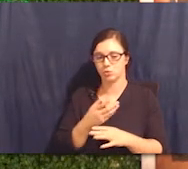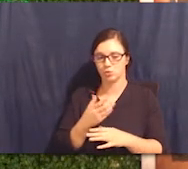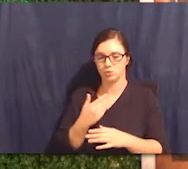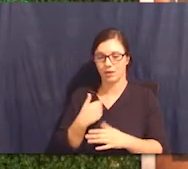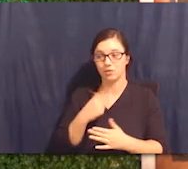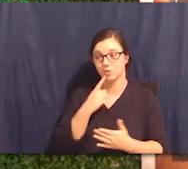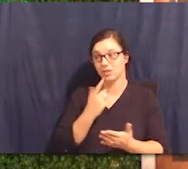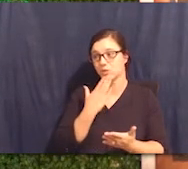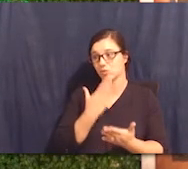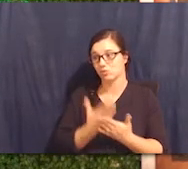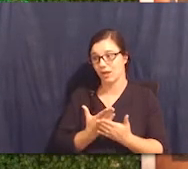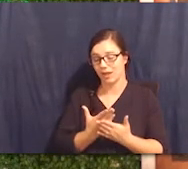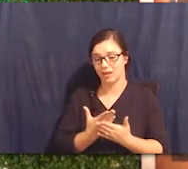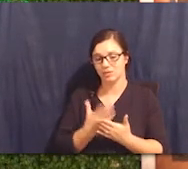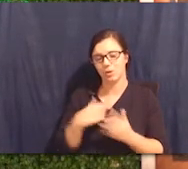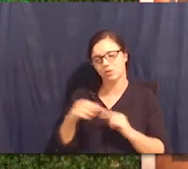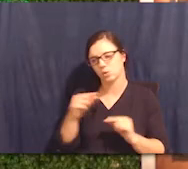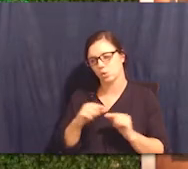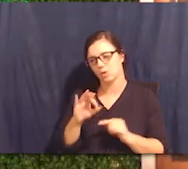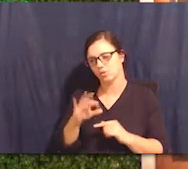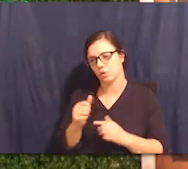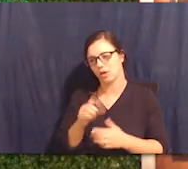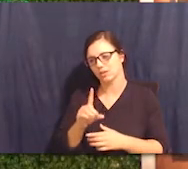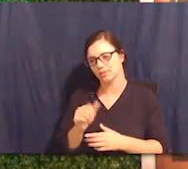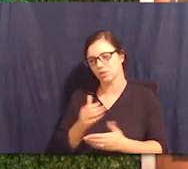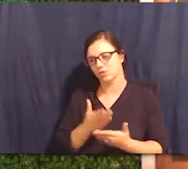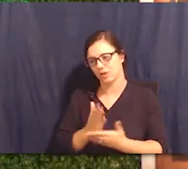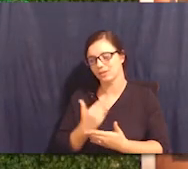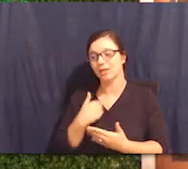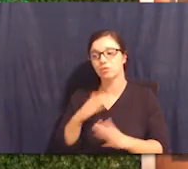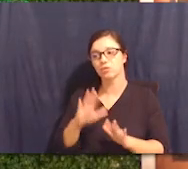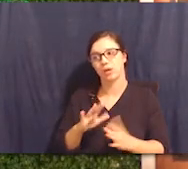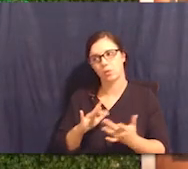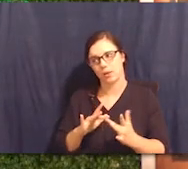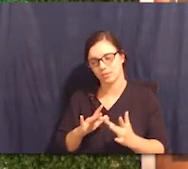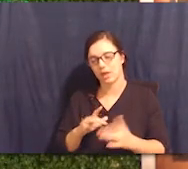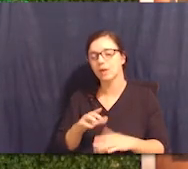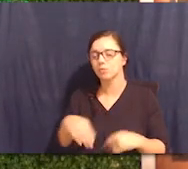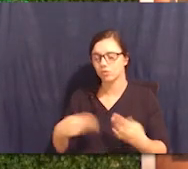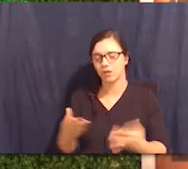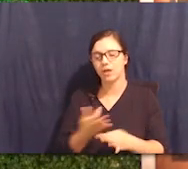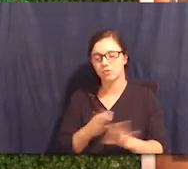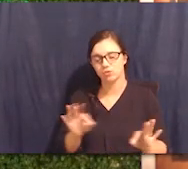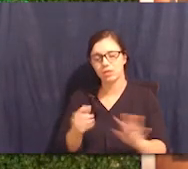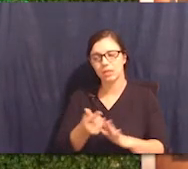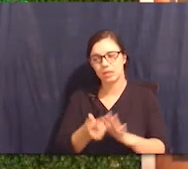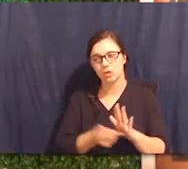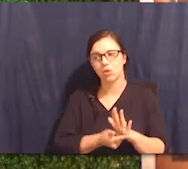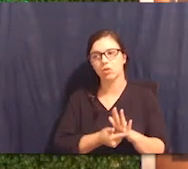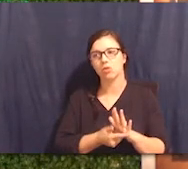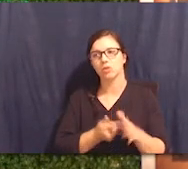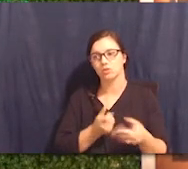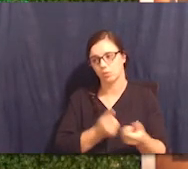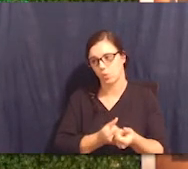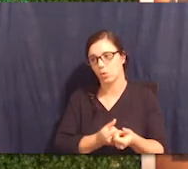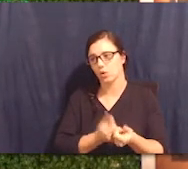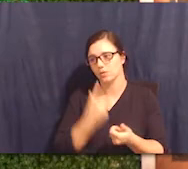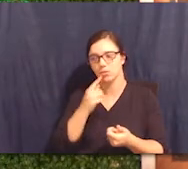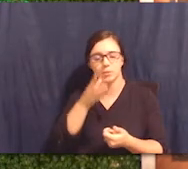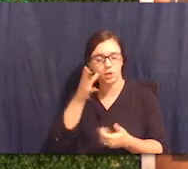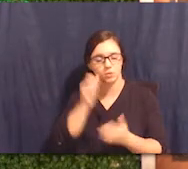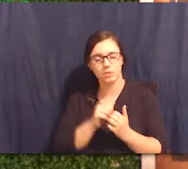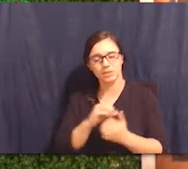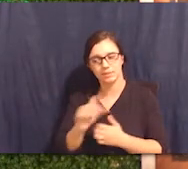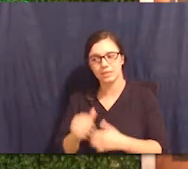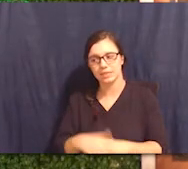they have a really great, you would just have to Google Florida Disability Rights, they have a really great website. They do provide free legal support to parents